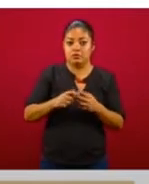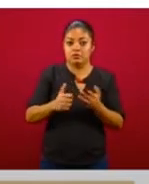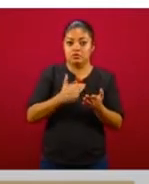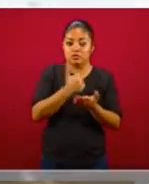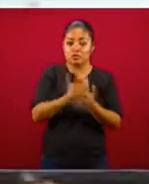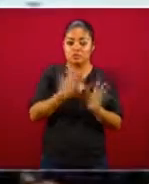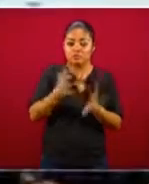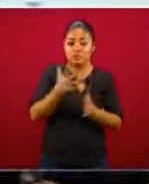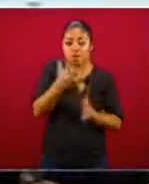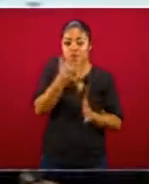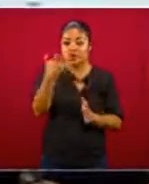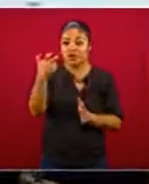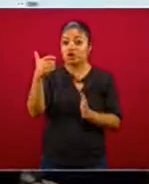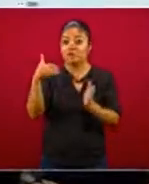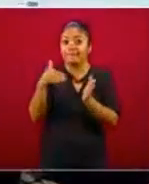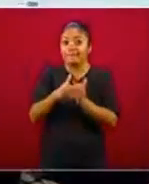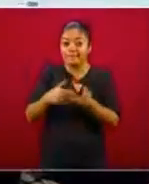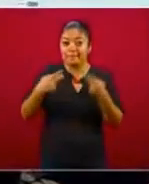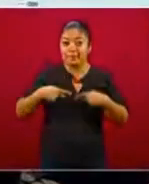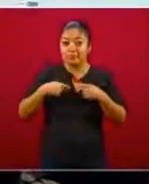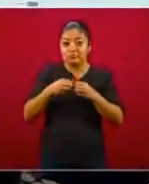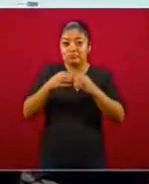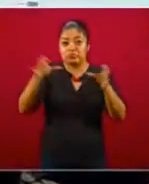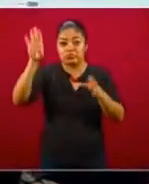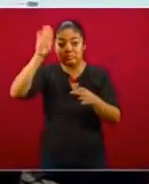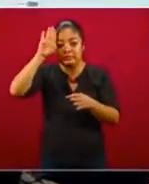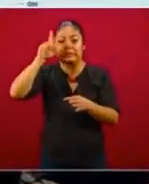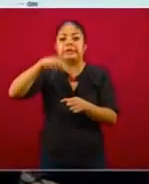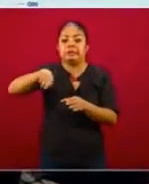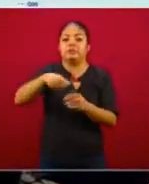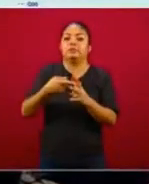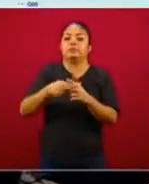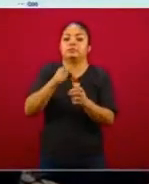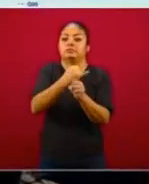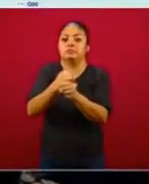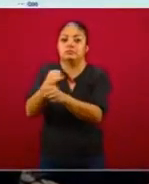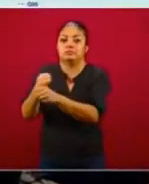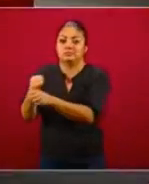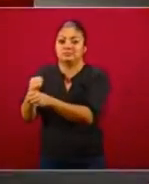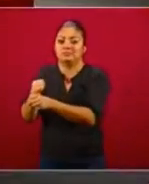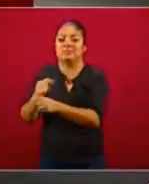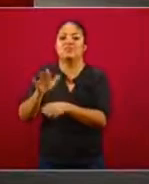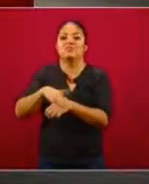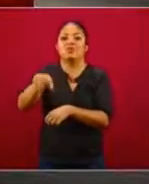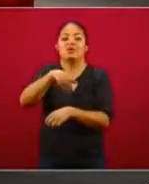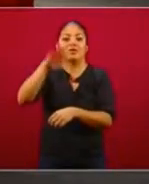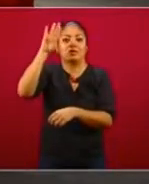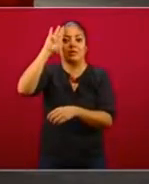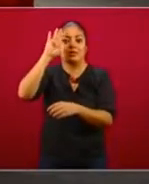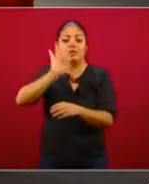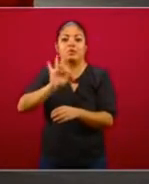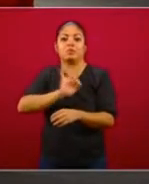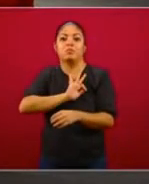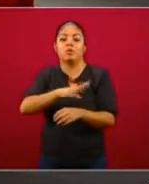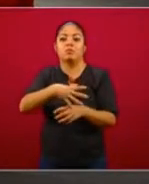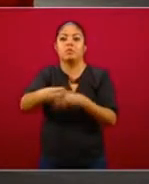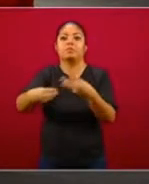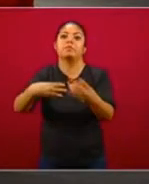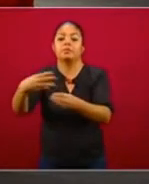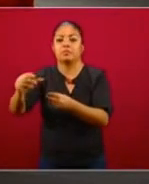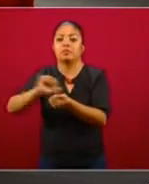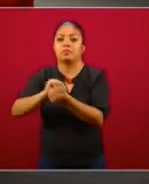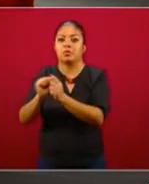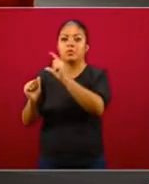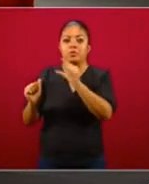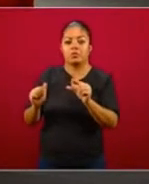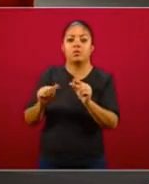de But then we 800,000 will know habitantes about o que tuvieran the una downturn intensidad that de is coming after transmisión that. alta. Oh, Acapulco, Después Guerrero. han ido bajando y tenemos